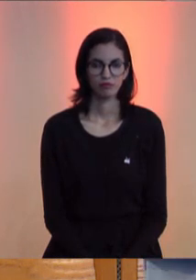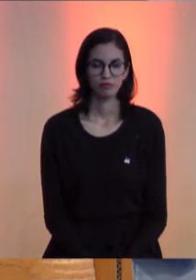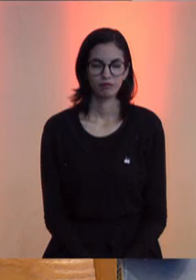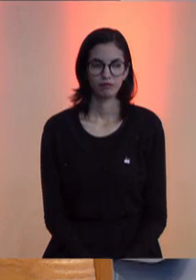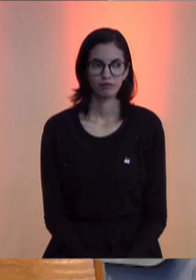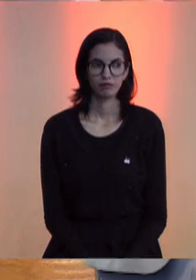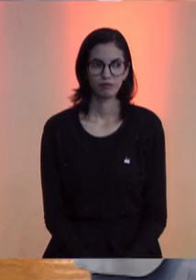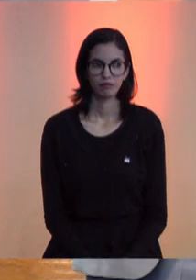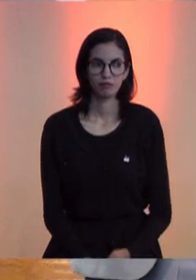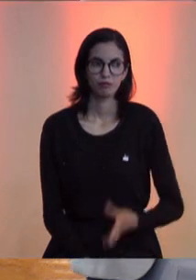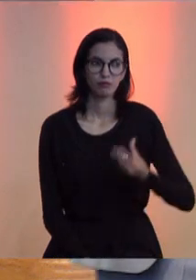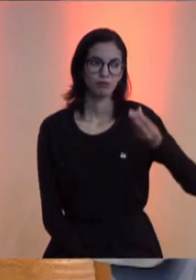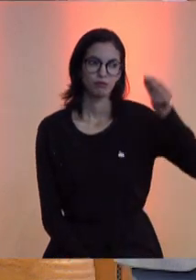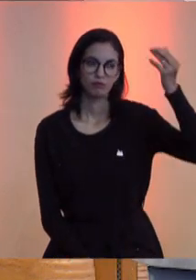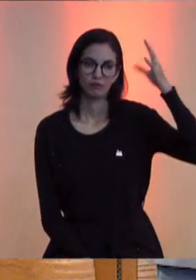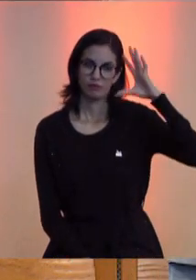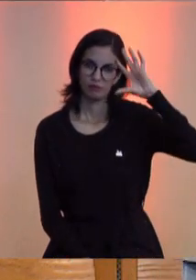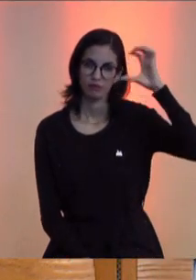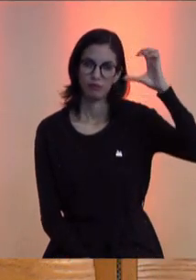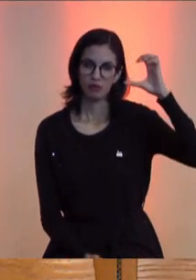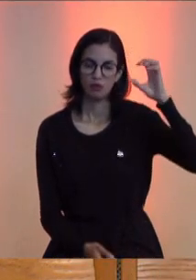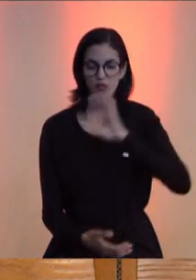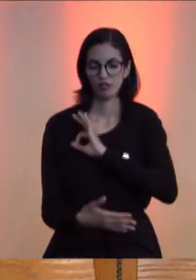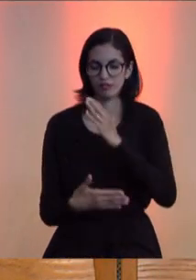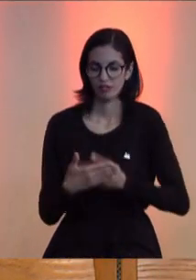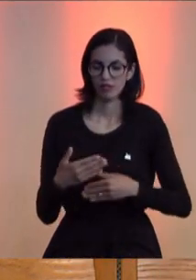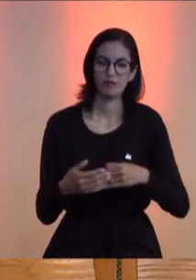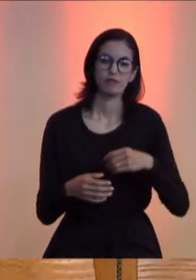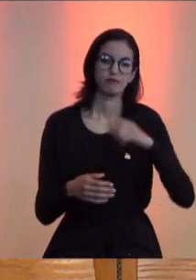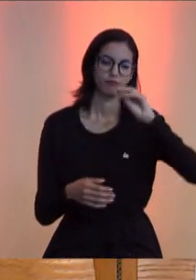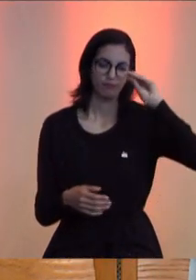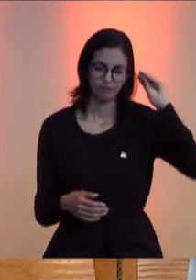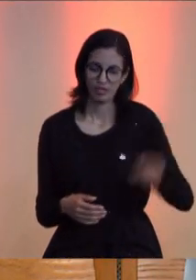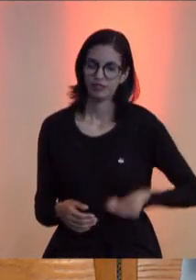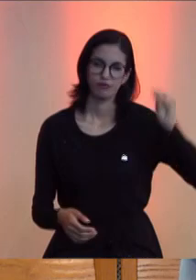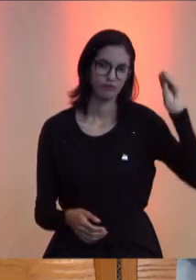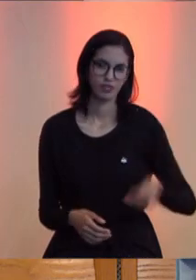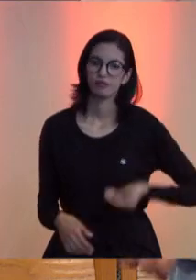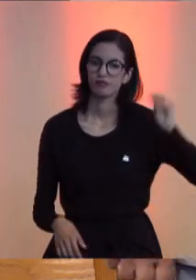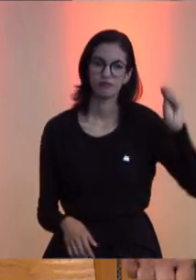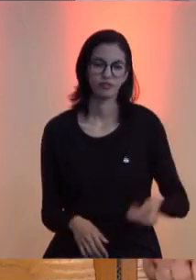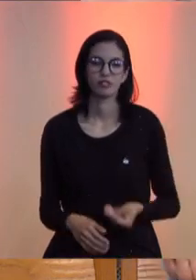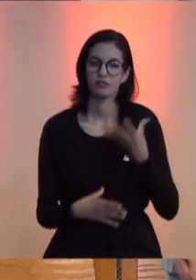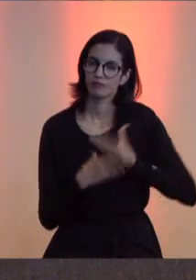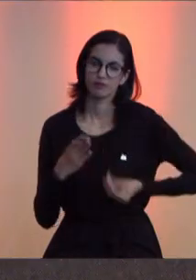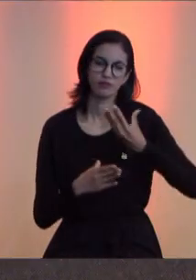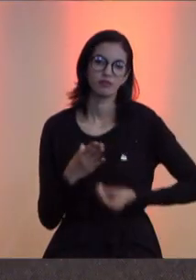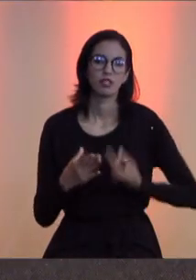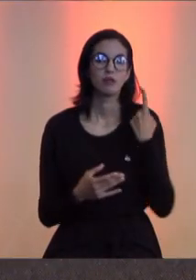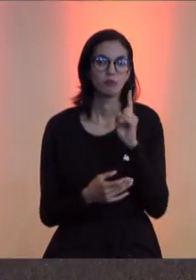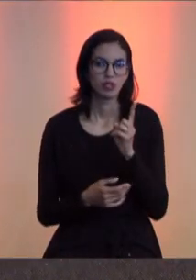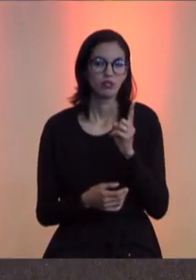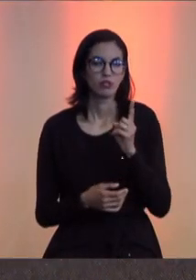God? A veces me puede ocurrir que fracaso en mis exámenes una y otra vez, pero aún así seguiré confiando en Dios. Sometimes your